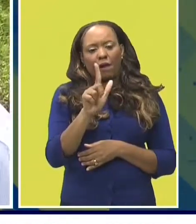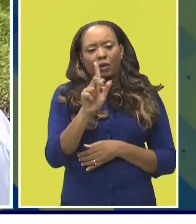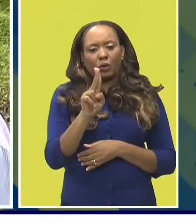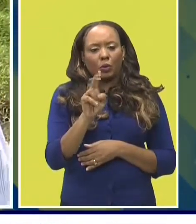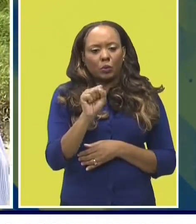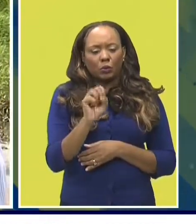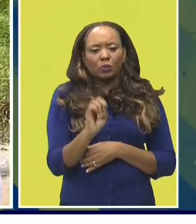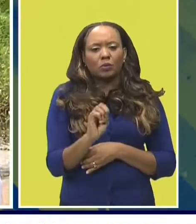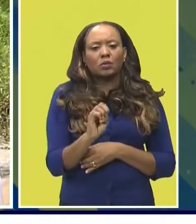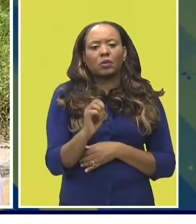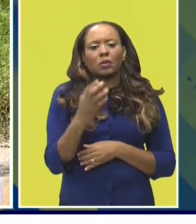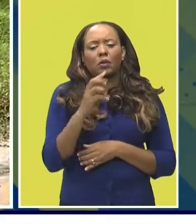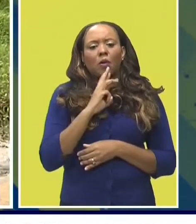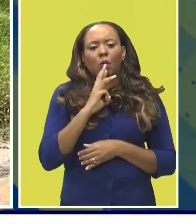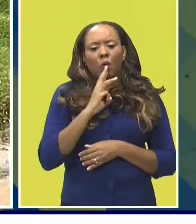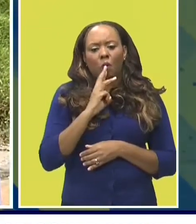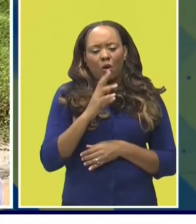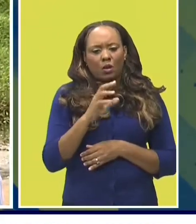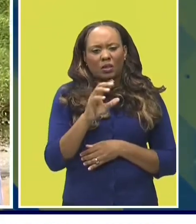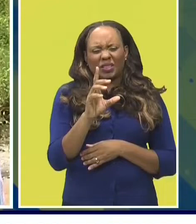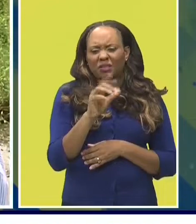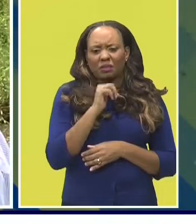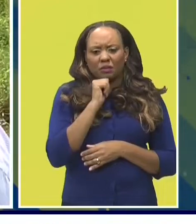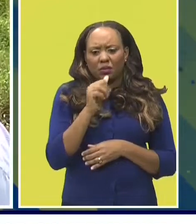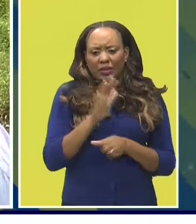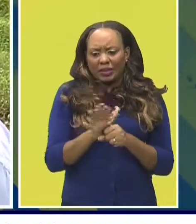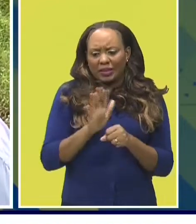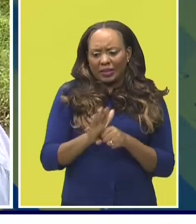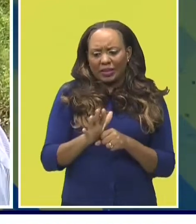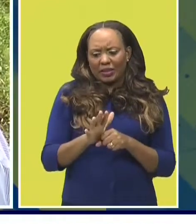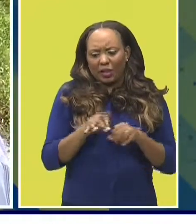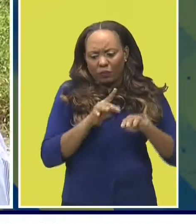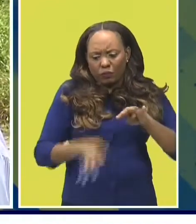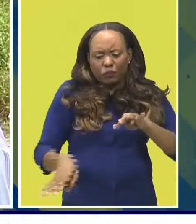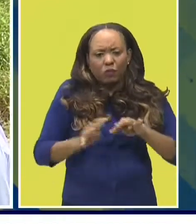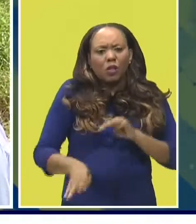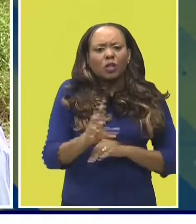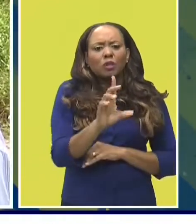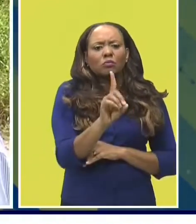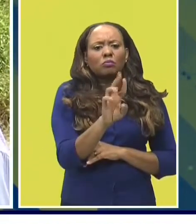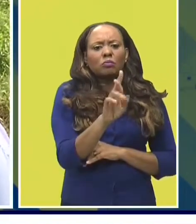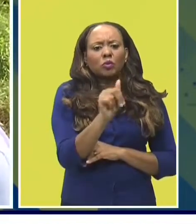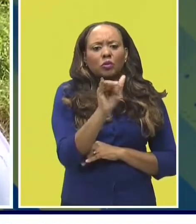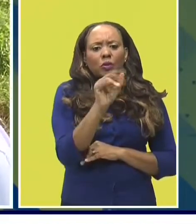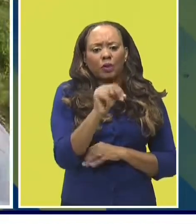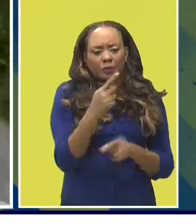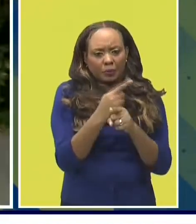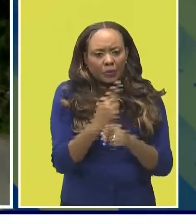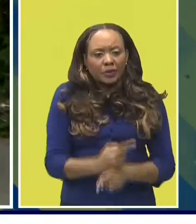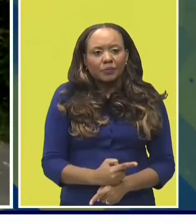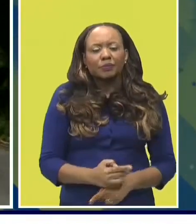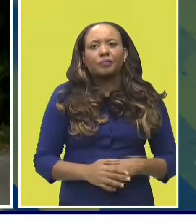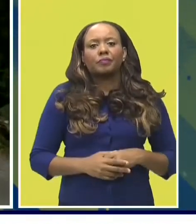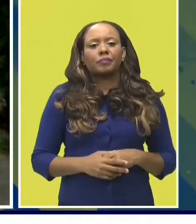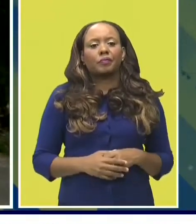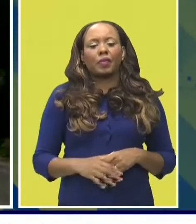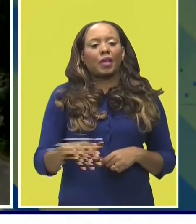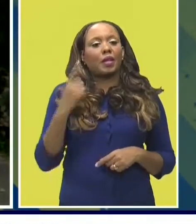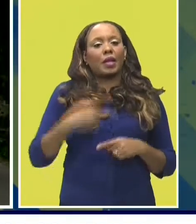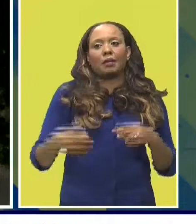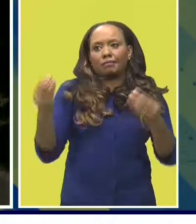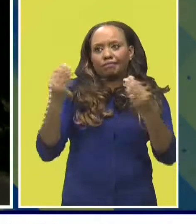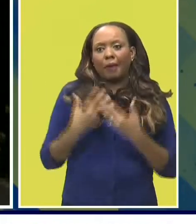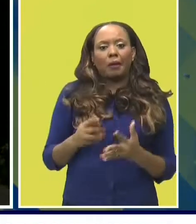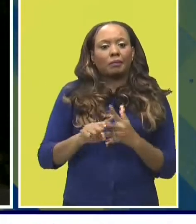drainage, and I've asked a special project we put together so we can meet, fix the area and the problem. While he's unable to give a start date,